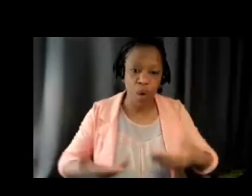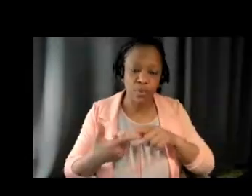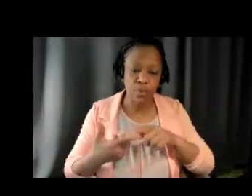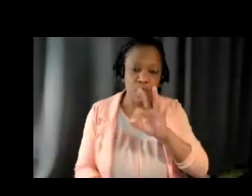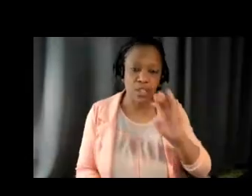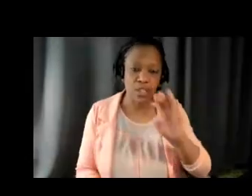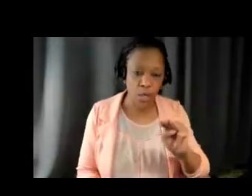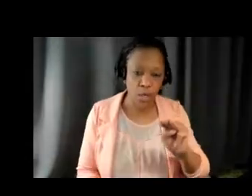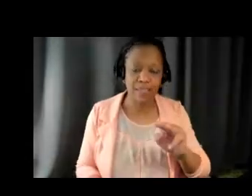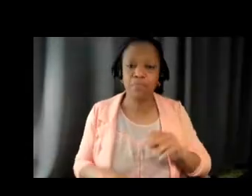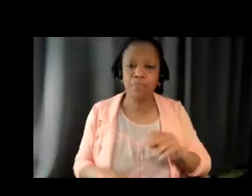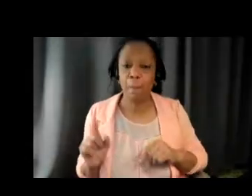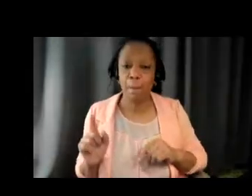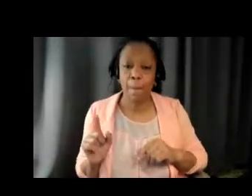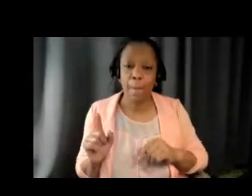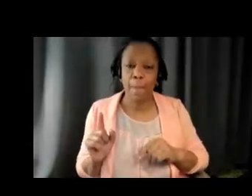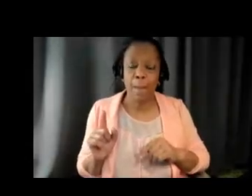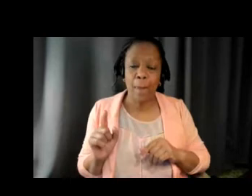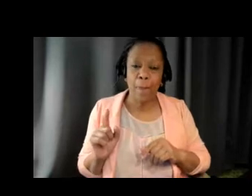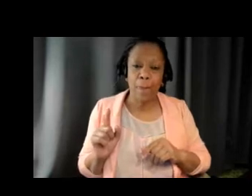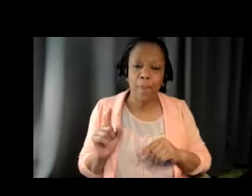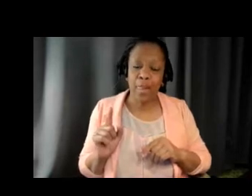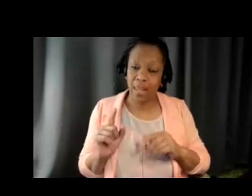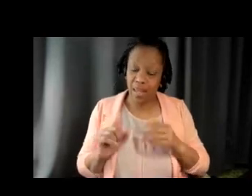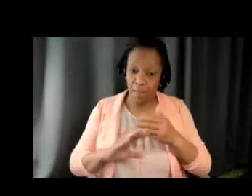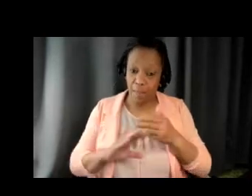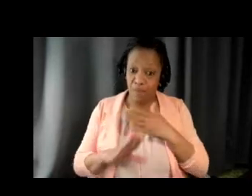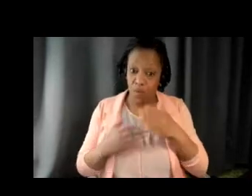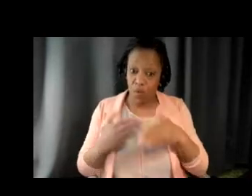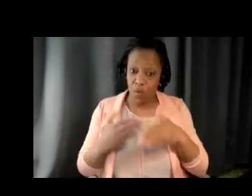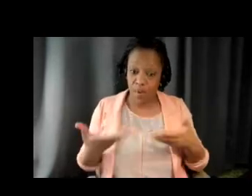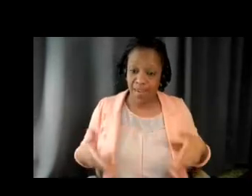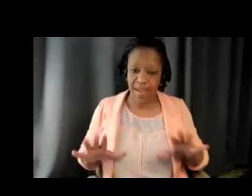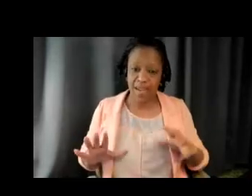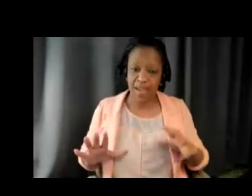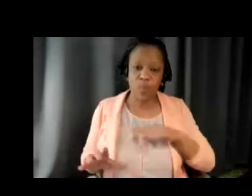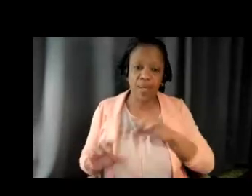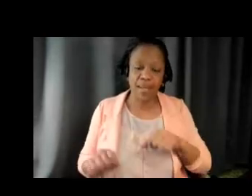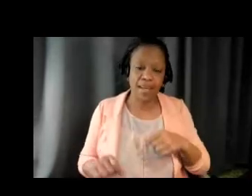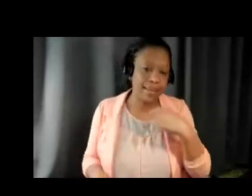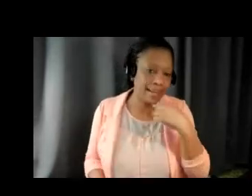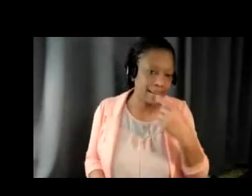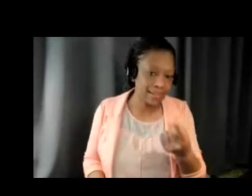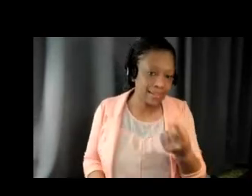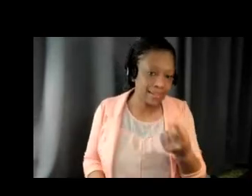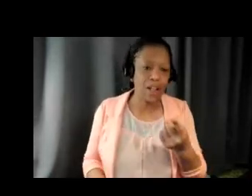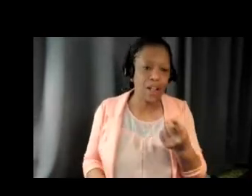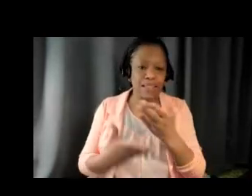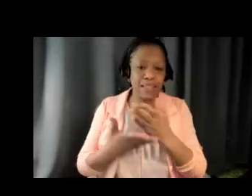then we'll get, right before we end, we'll get to say hello to some of our leaders.